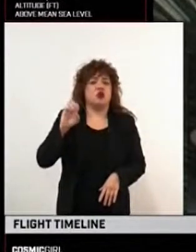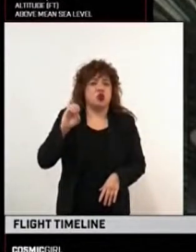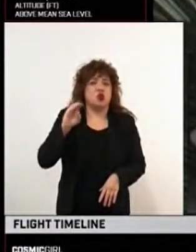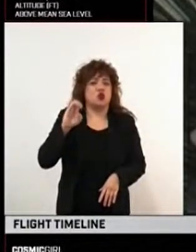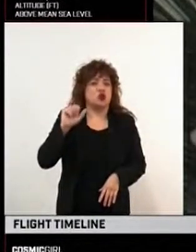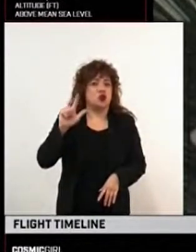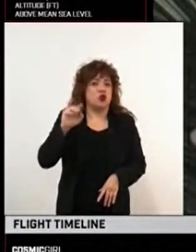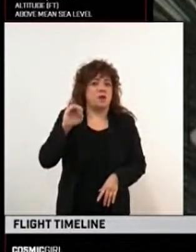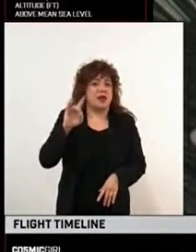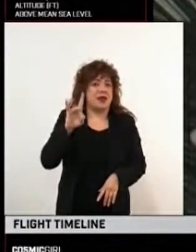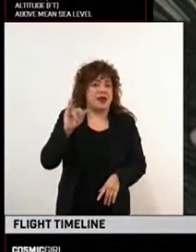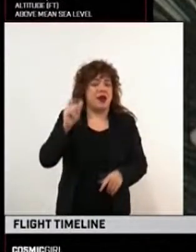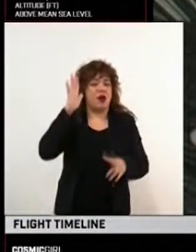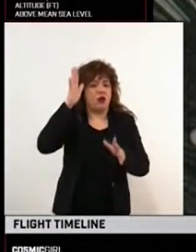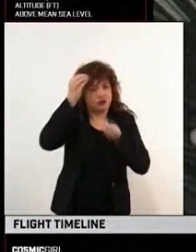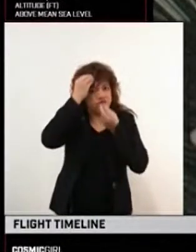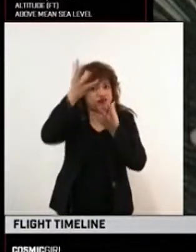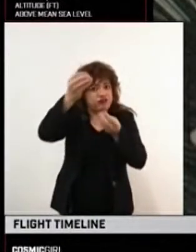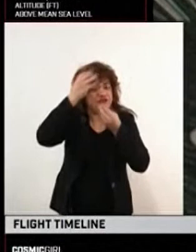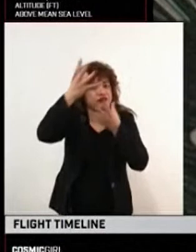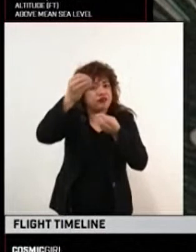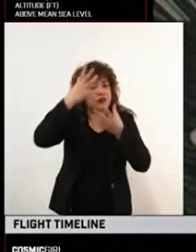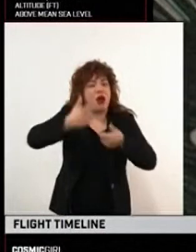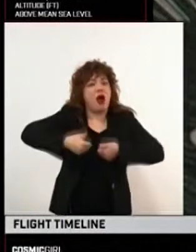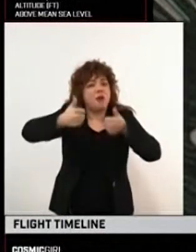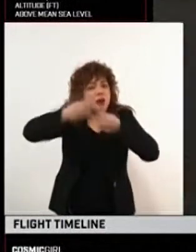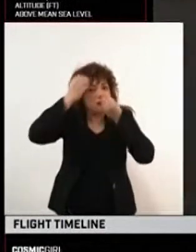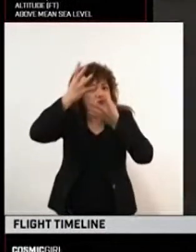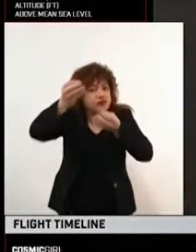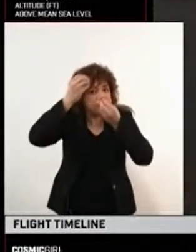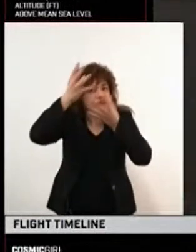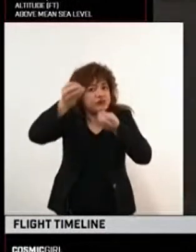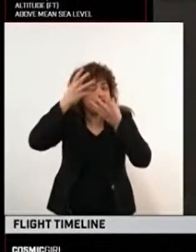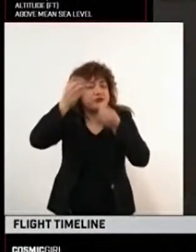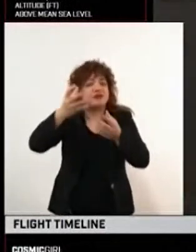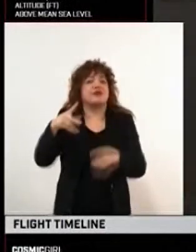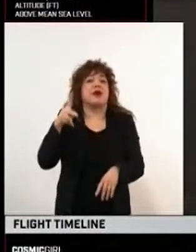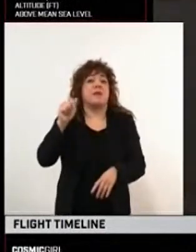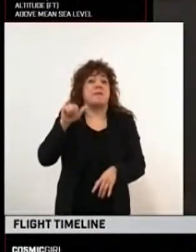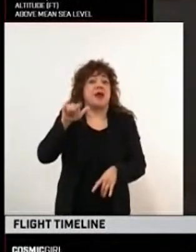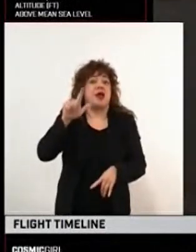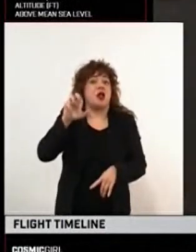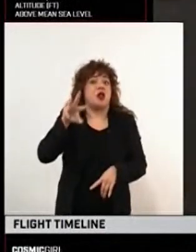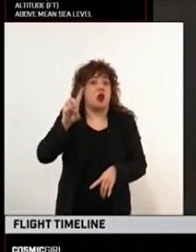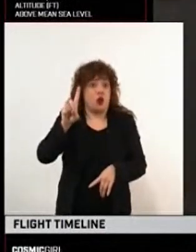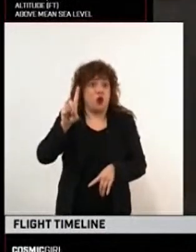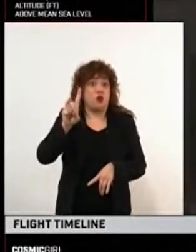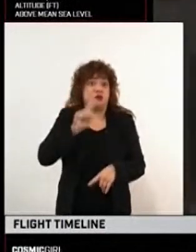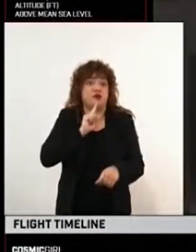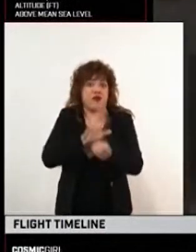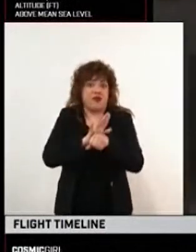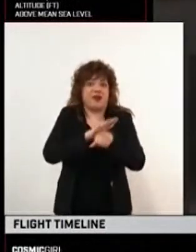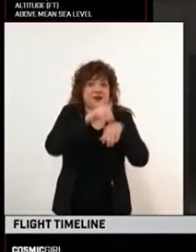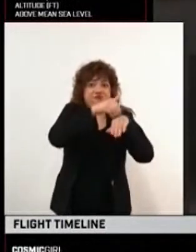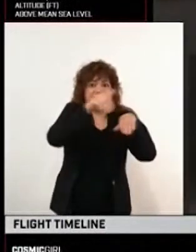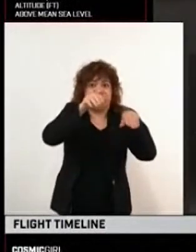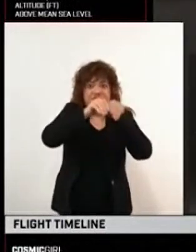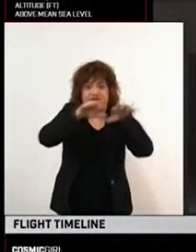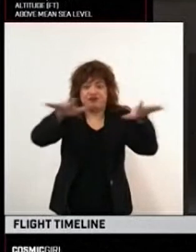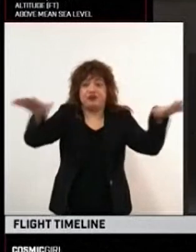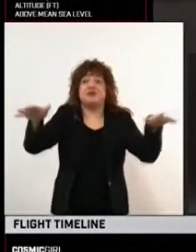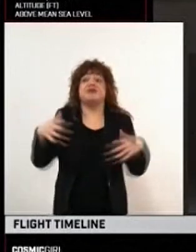to follow, including confirmation of payload deployment. We want to thank everyone who tuned in for our Above the Clouds